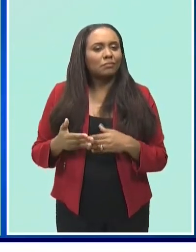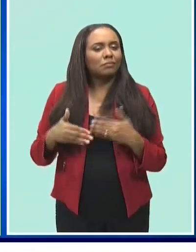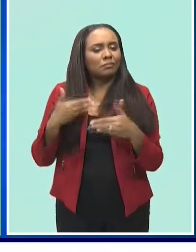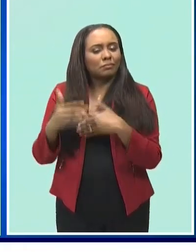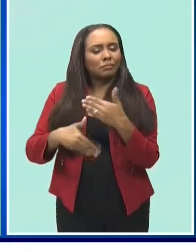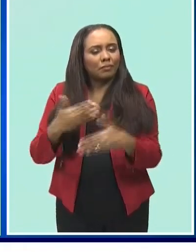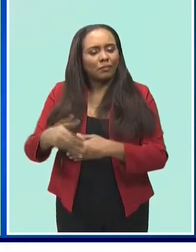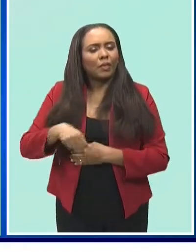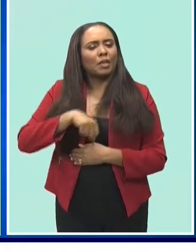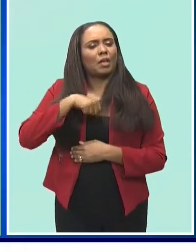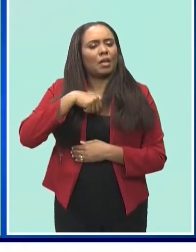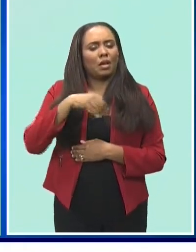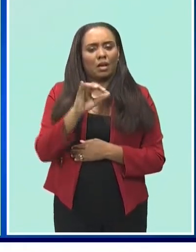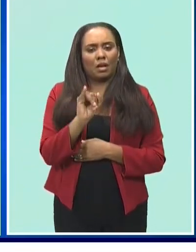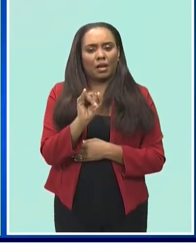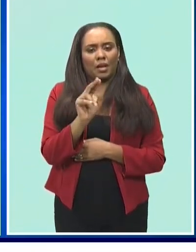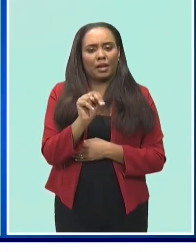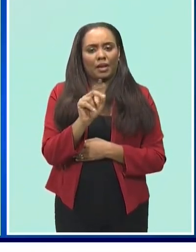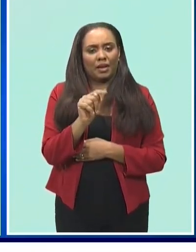integrity issues